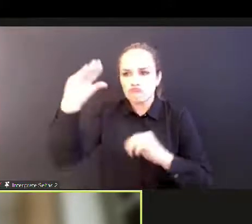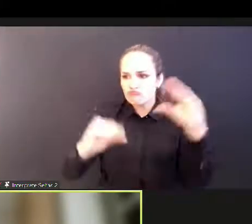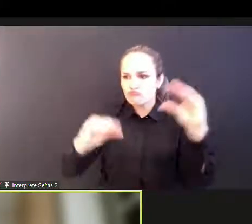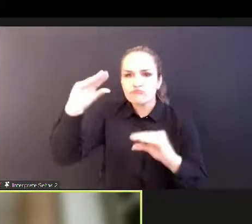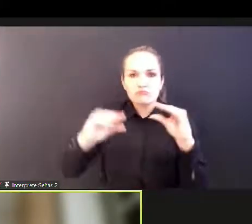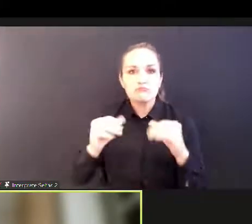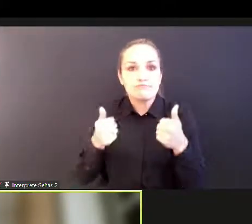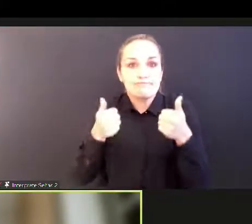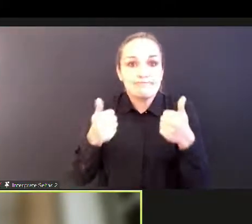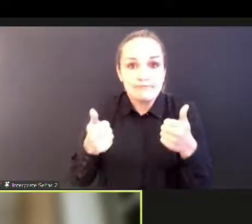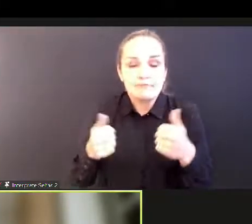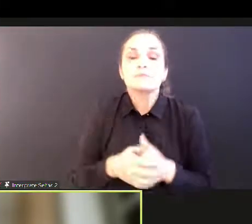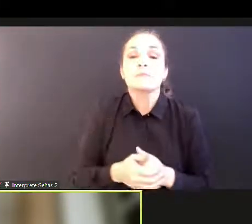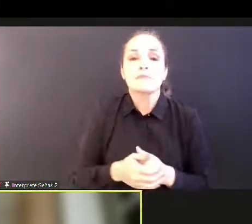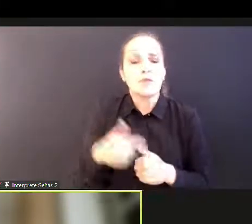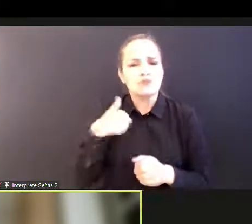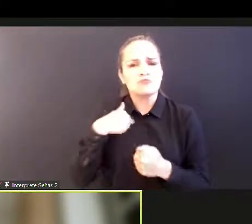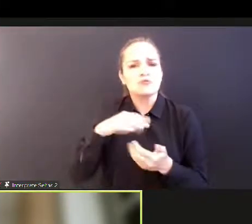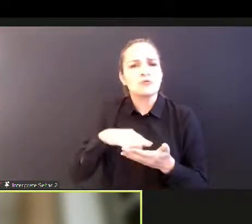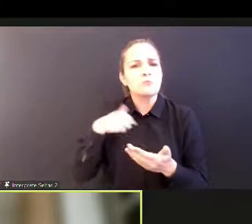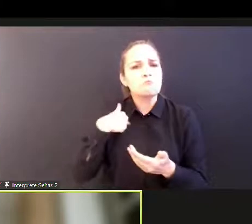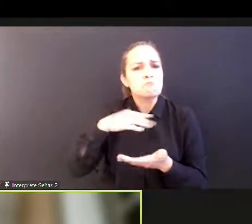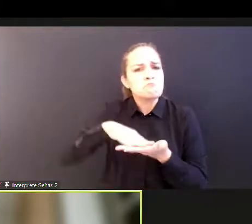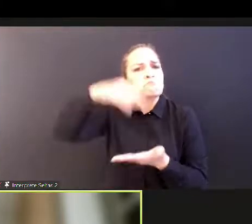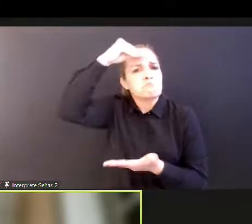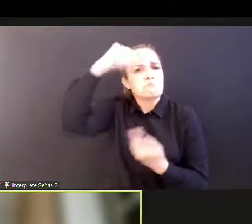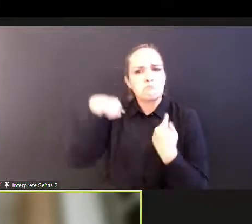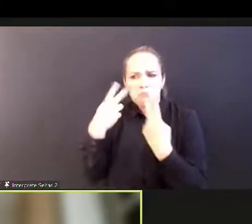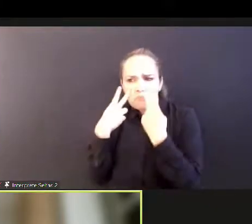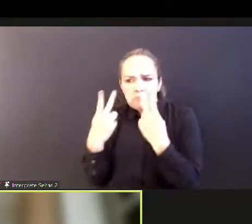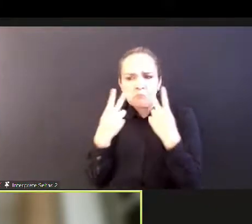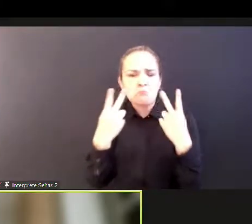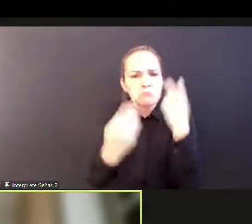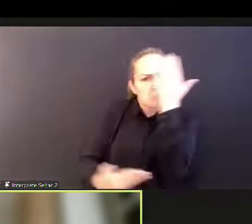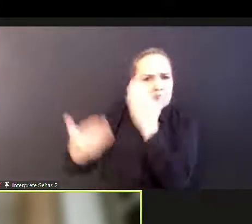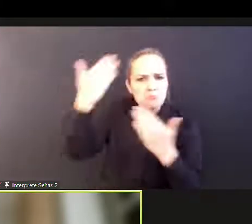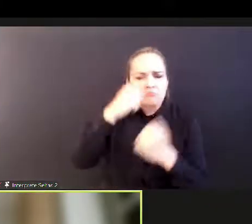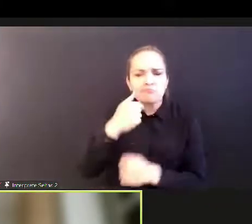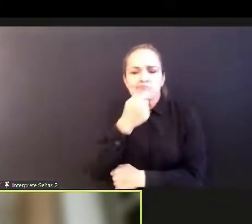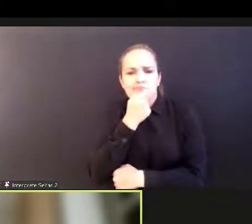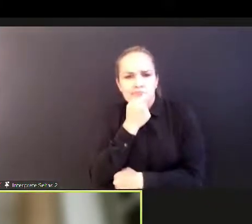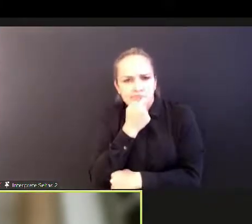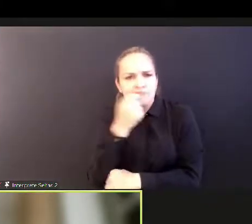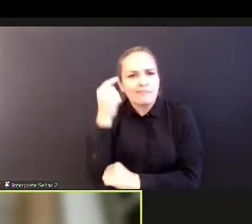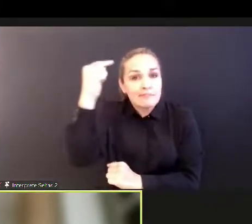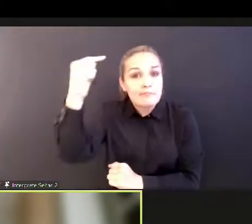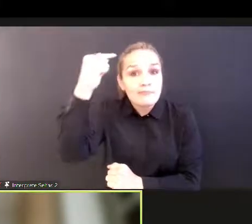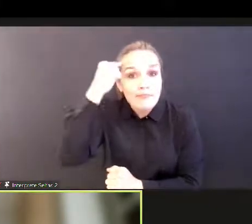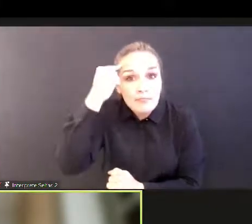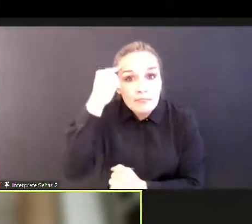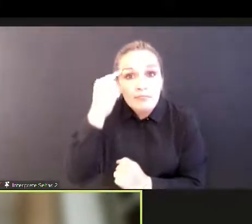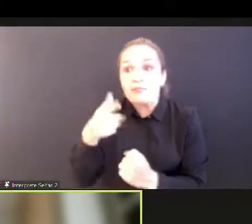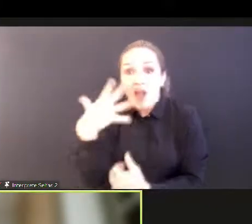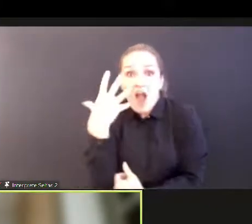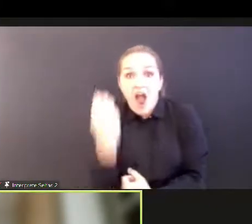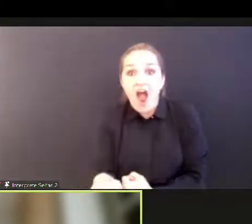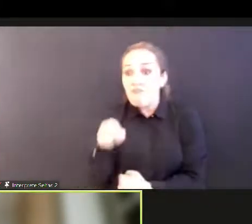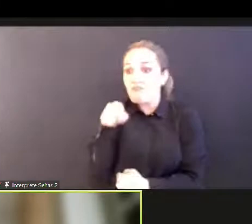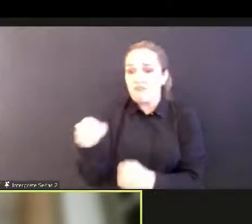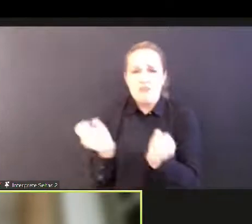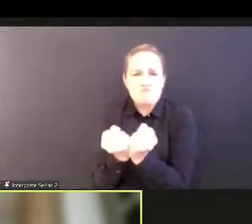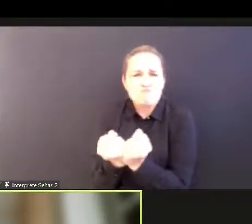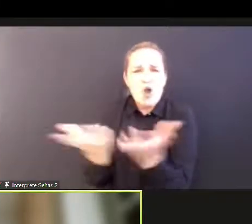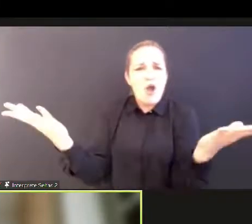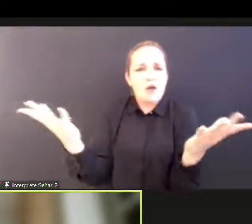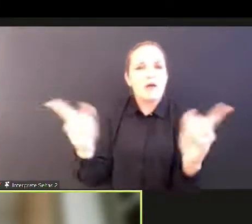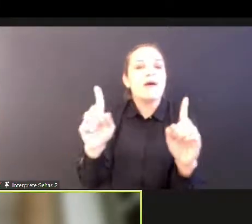that you need to think beyond just, what is available in quantity terms. It's both a quality issue, and then there are